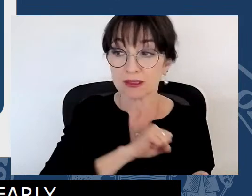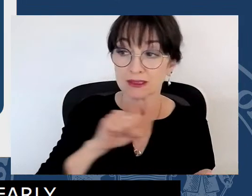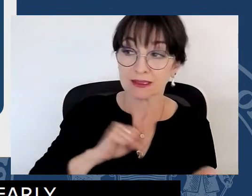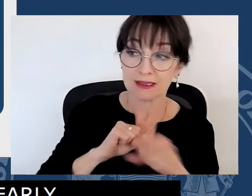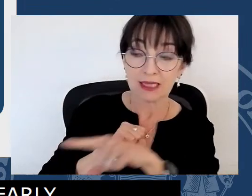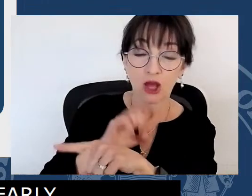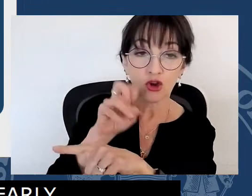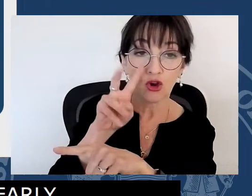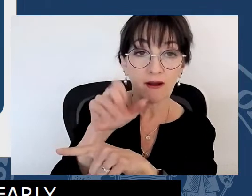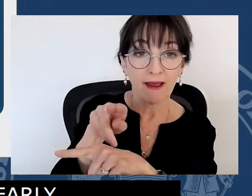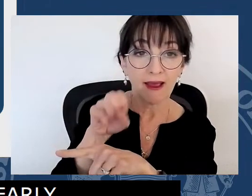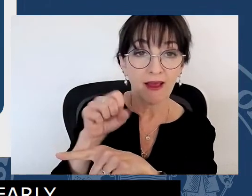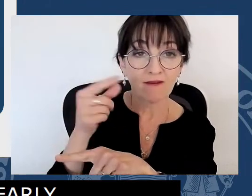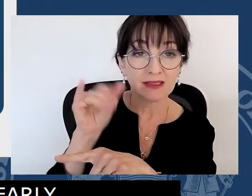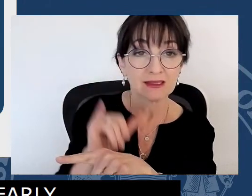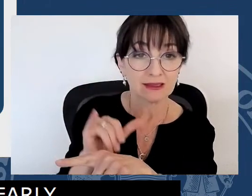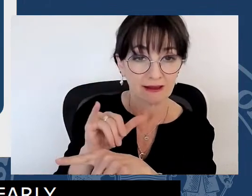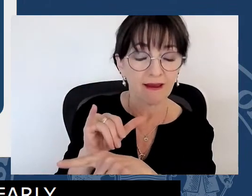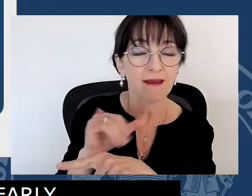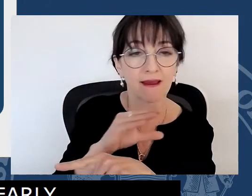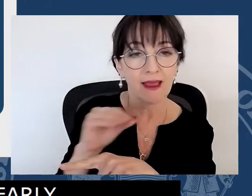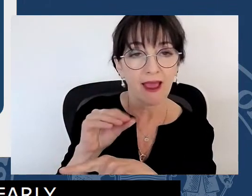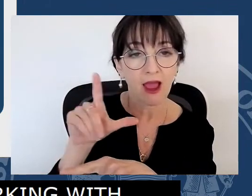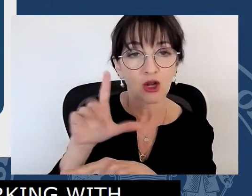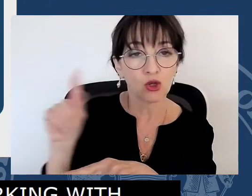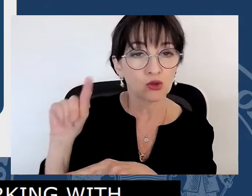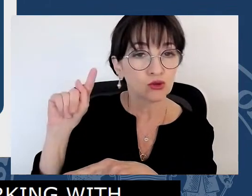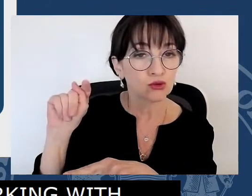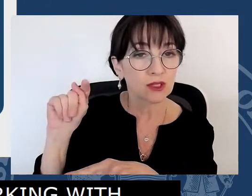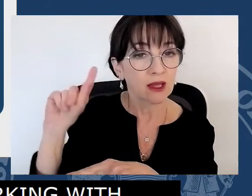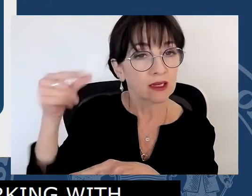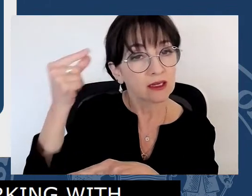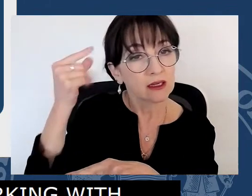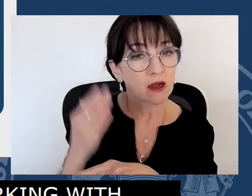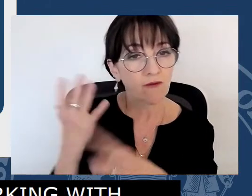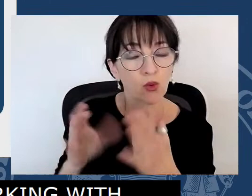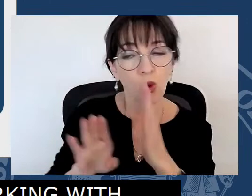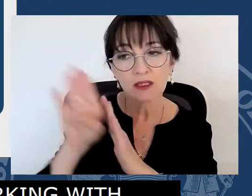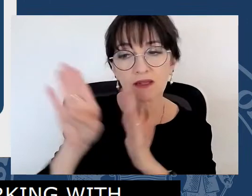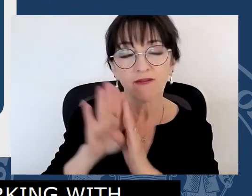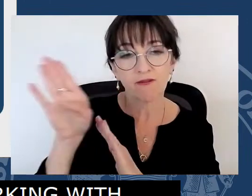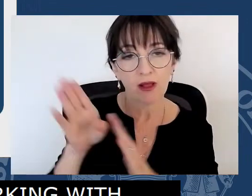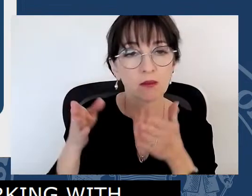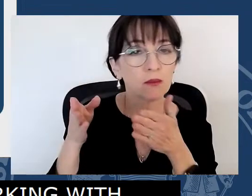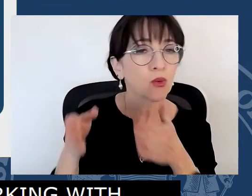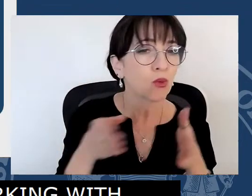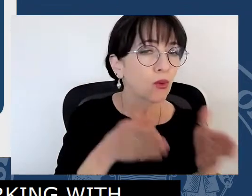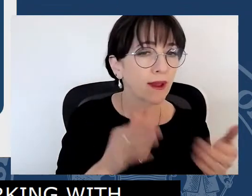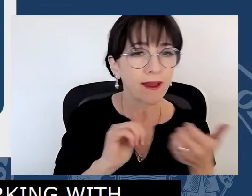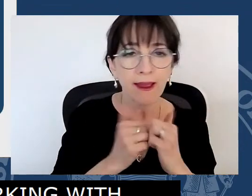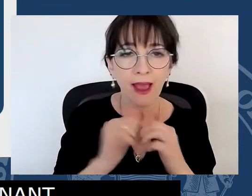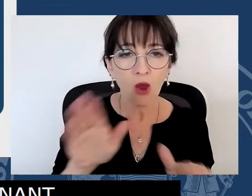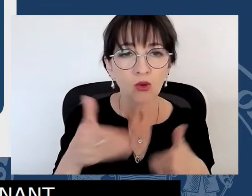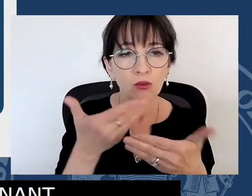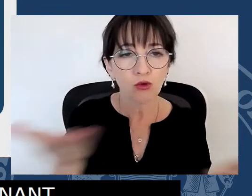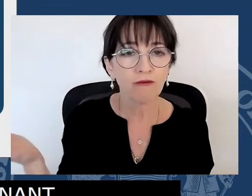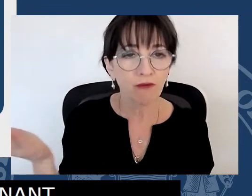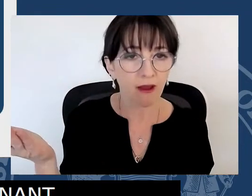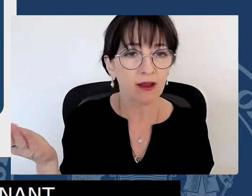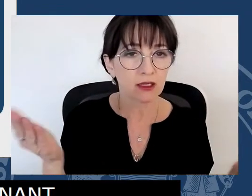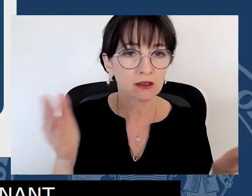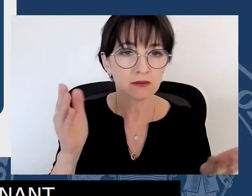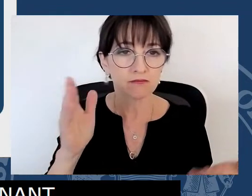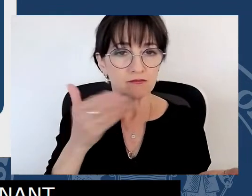the House and others, our Lieutenant Governor, to develop a better method for providing a